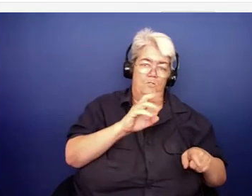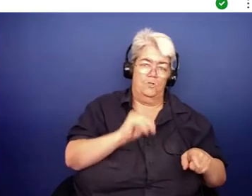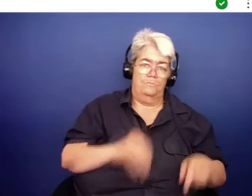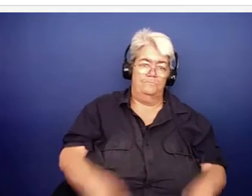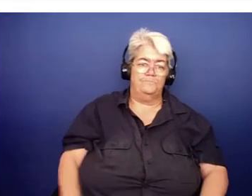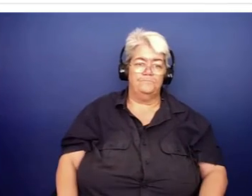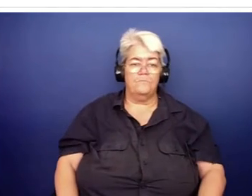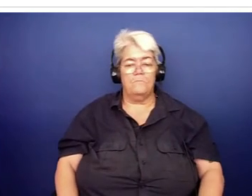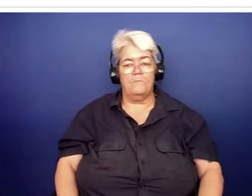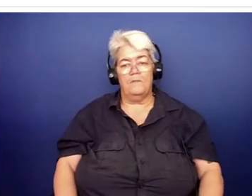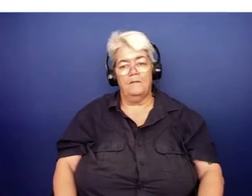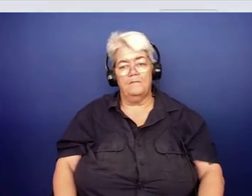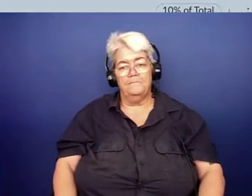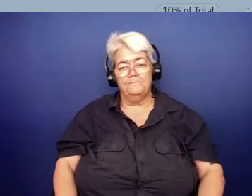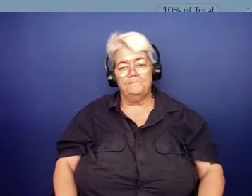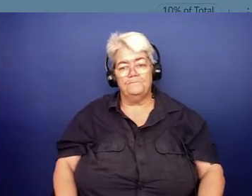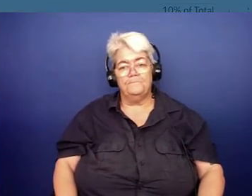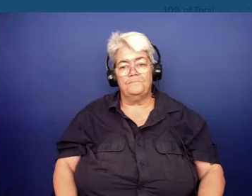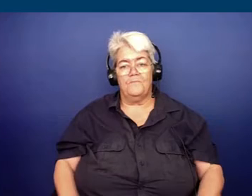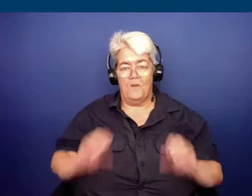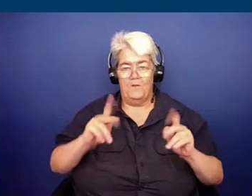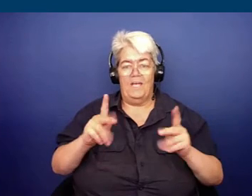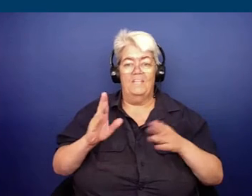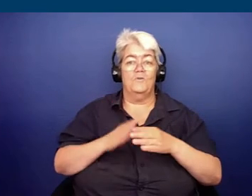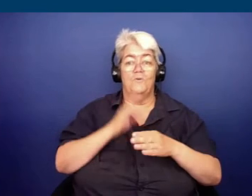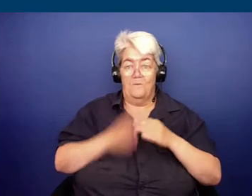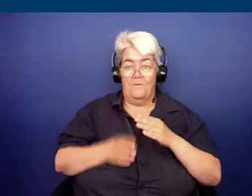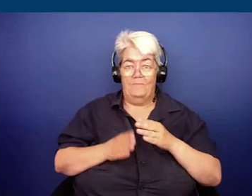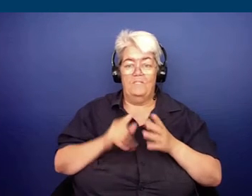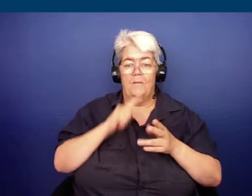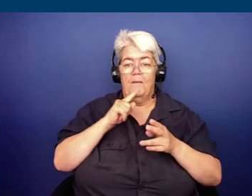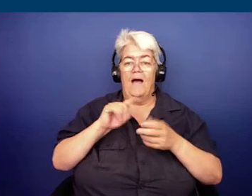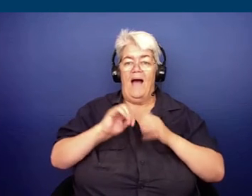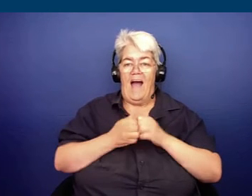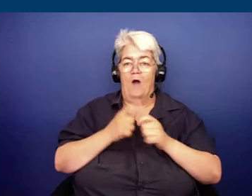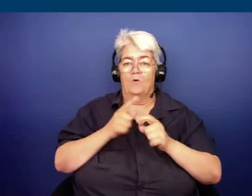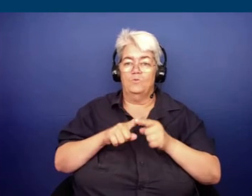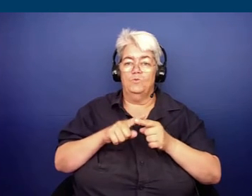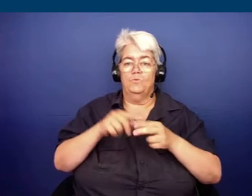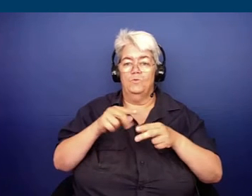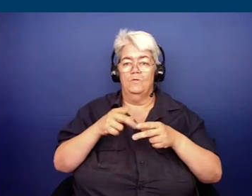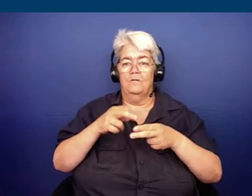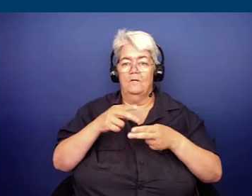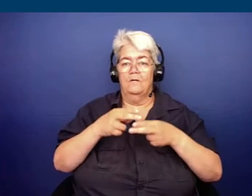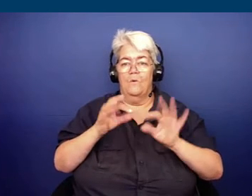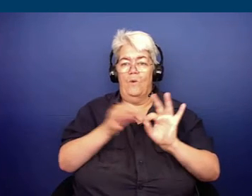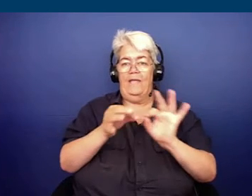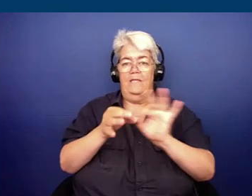Okay, so that wraps up the weighting pro tip for you.